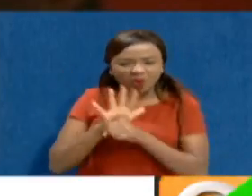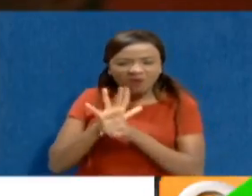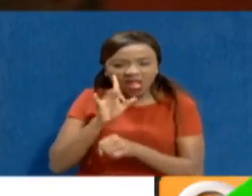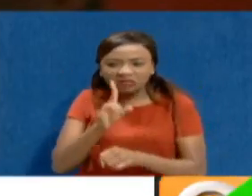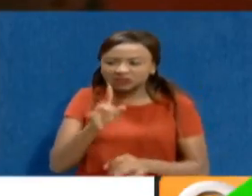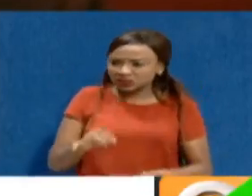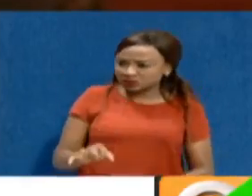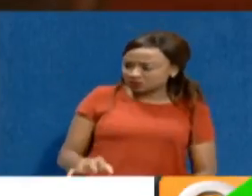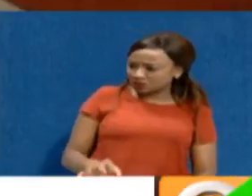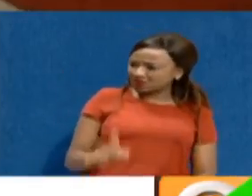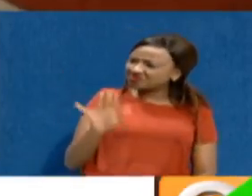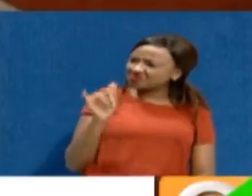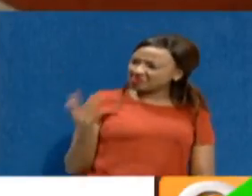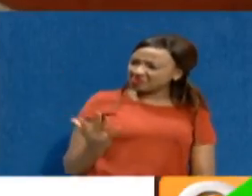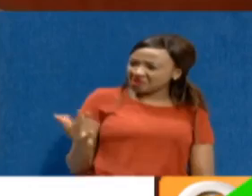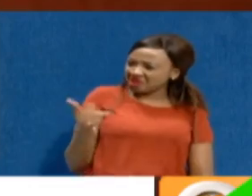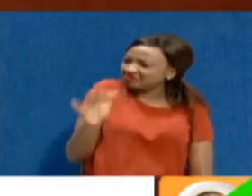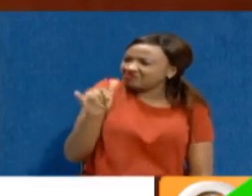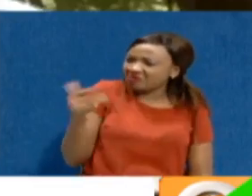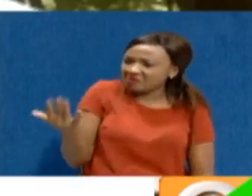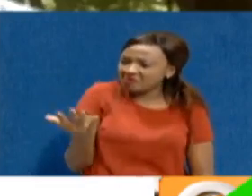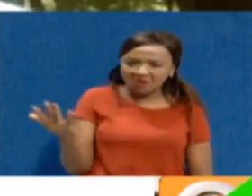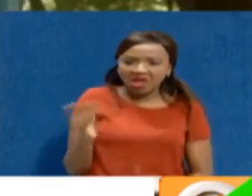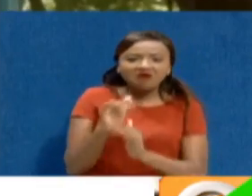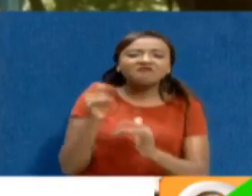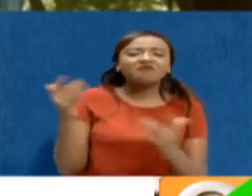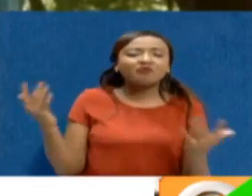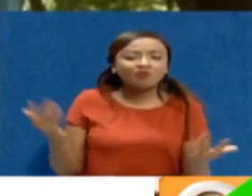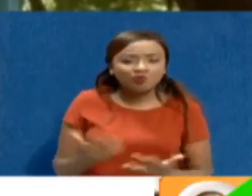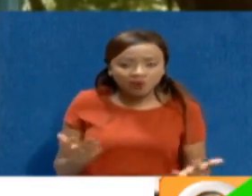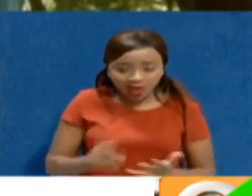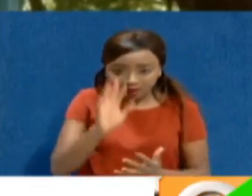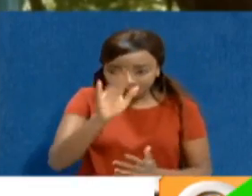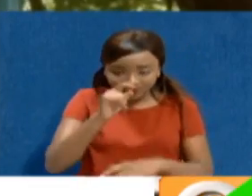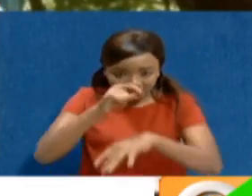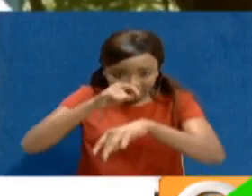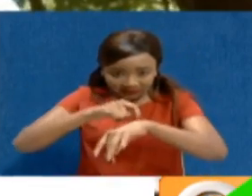an outsider in the judiciary. Ikifika kiwango,